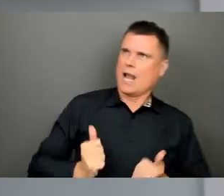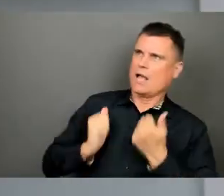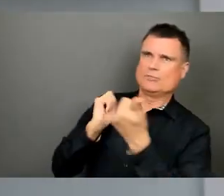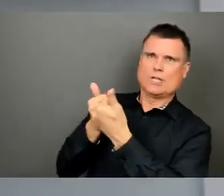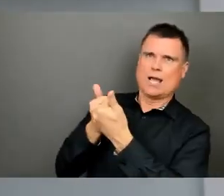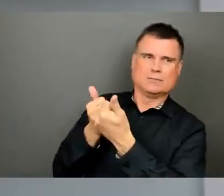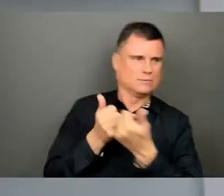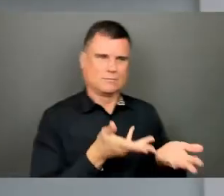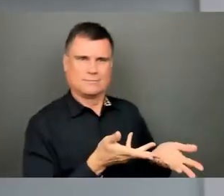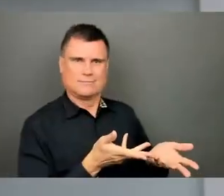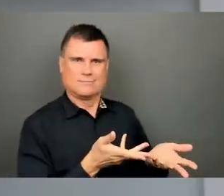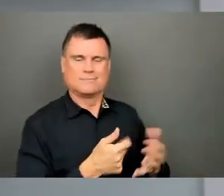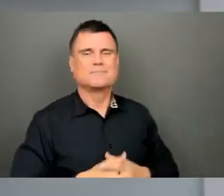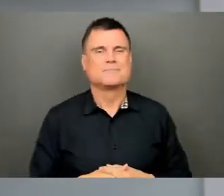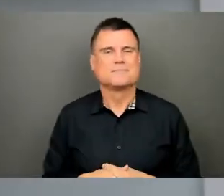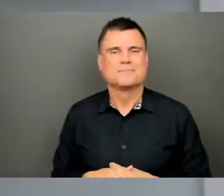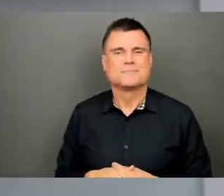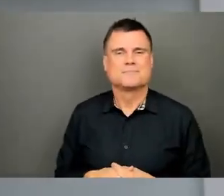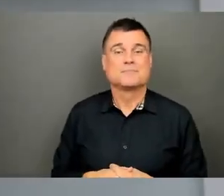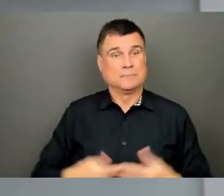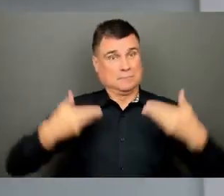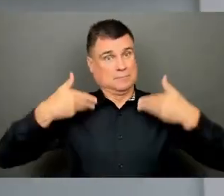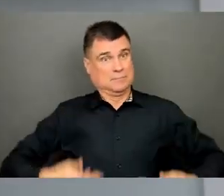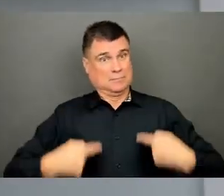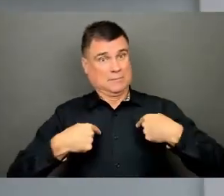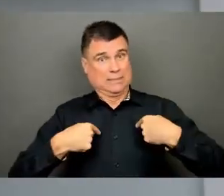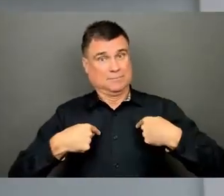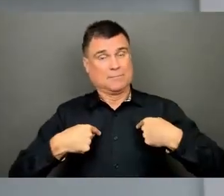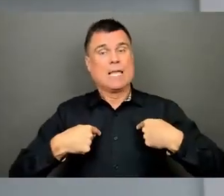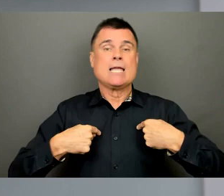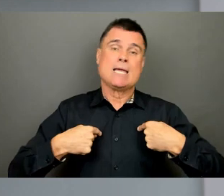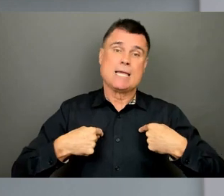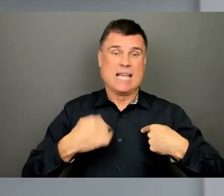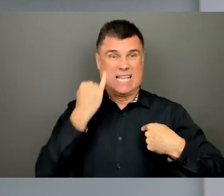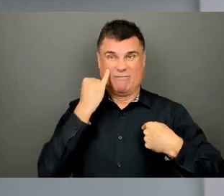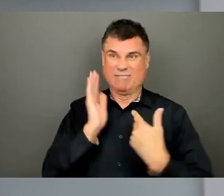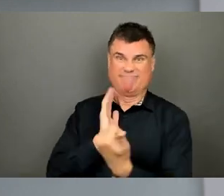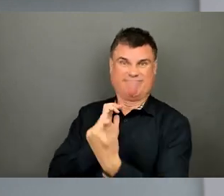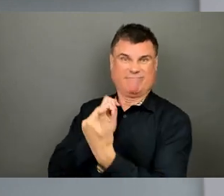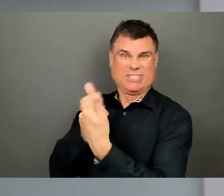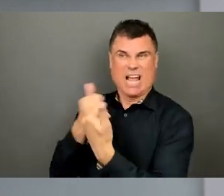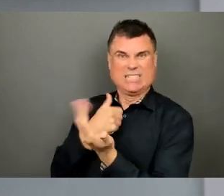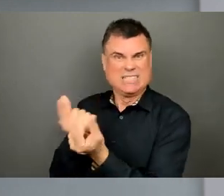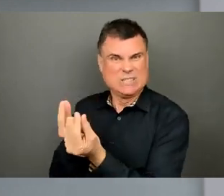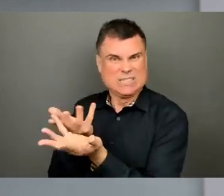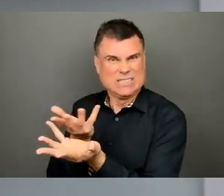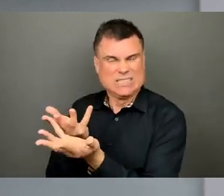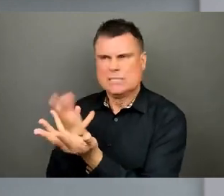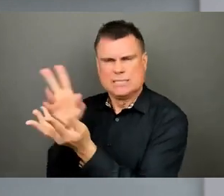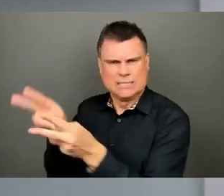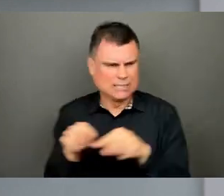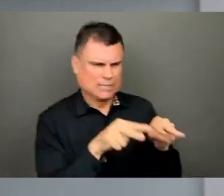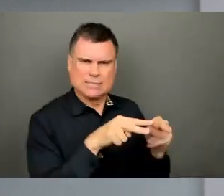When things are challenging for me, I often have to break down each step and feel how it fits